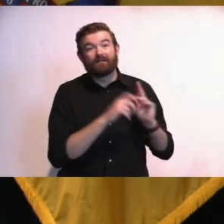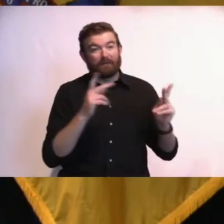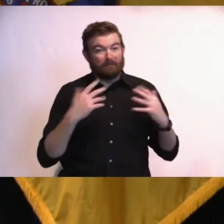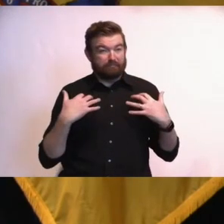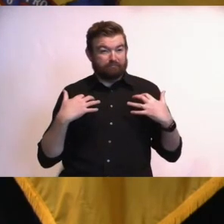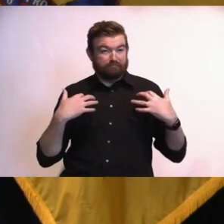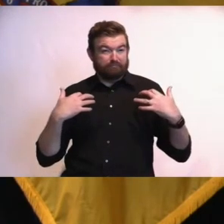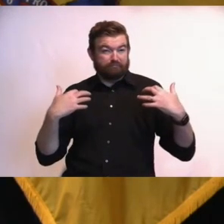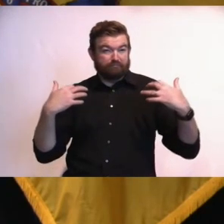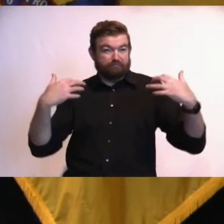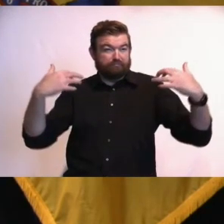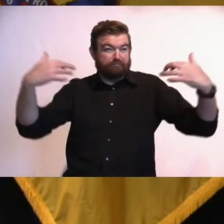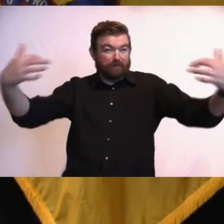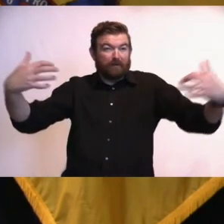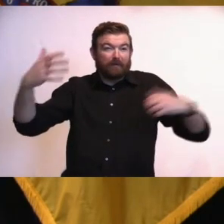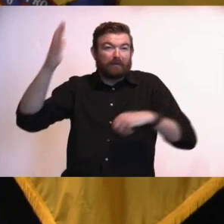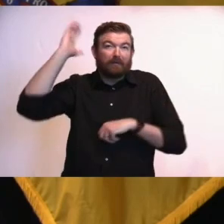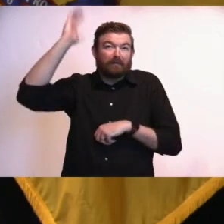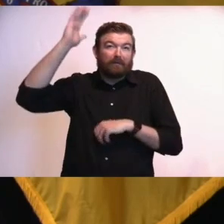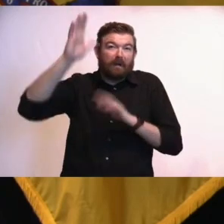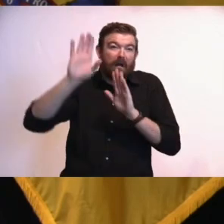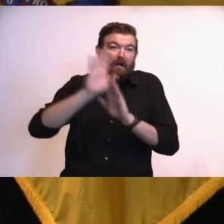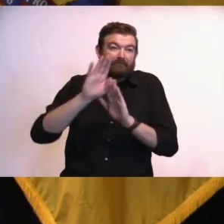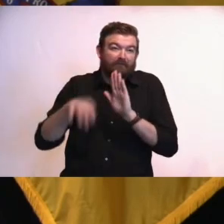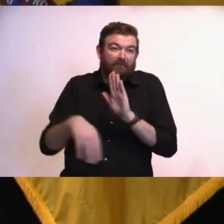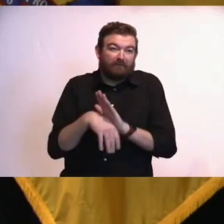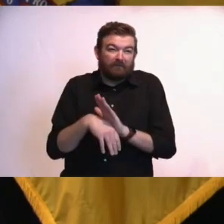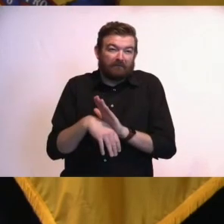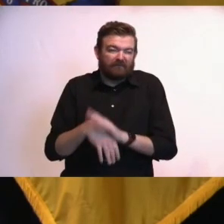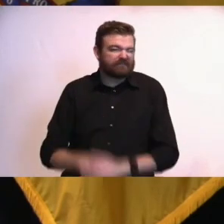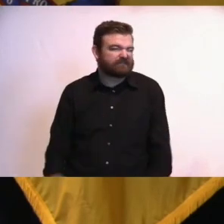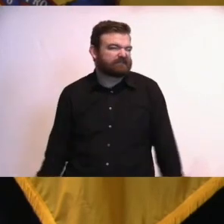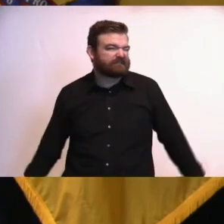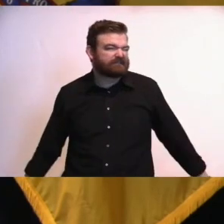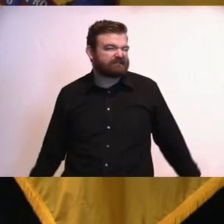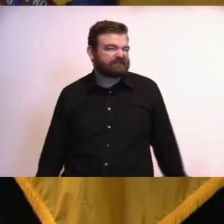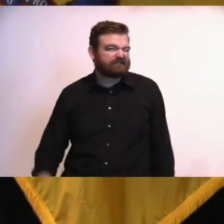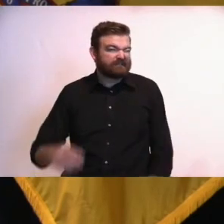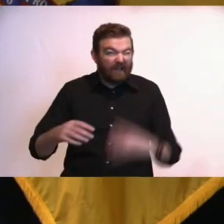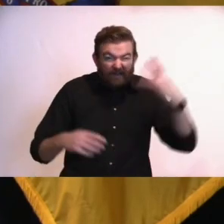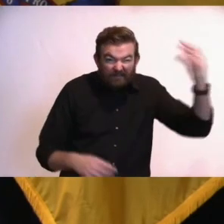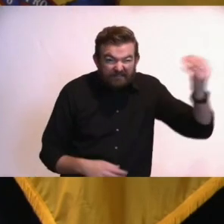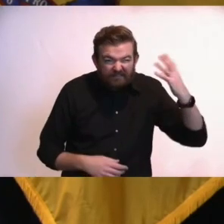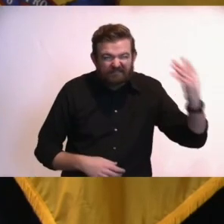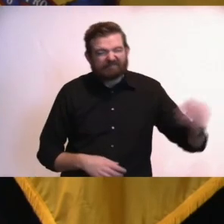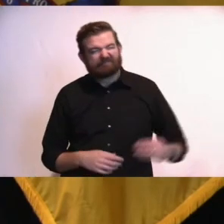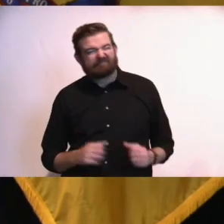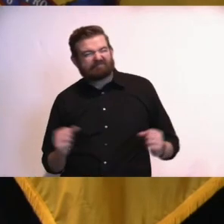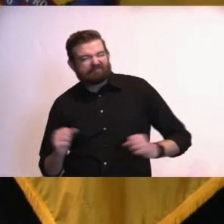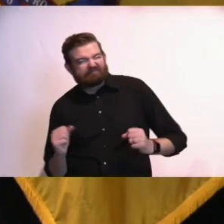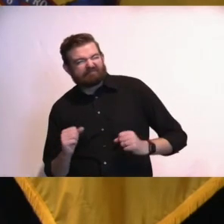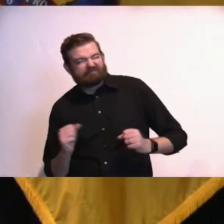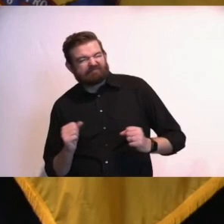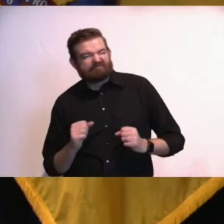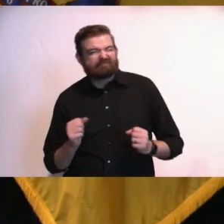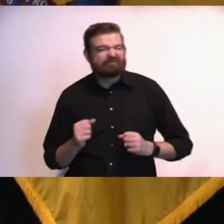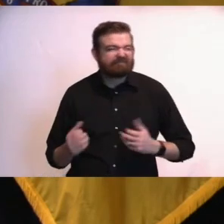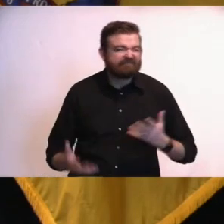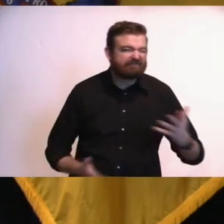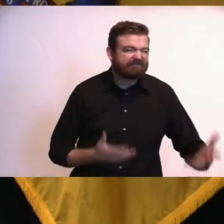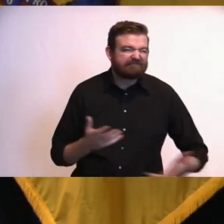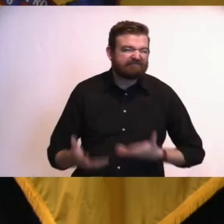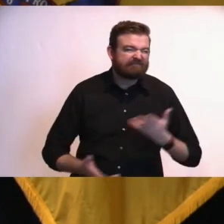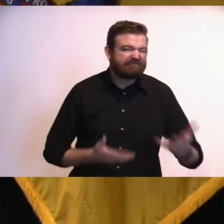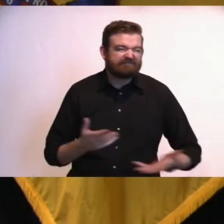and listen to you speak for a half an hour or whatever it is, outdoors is a bridge, I think, too far. So I would love to